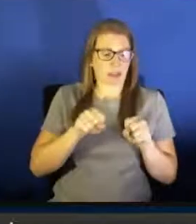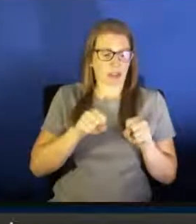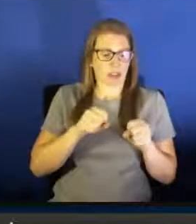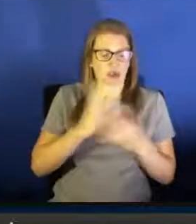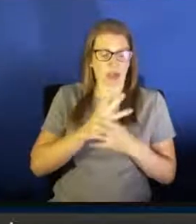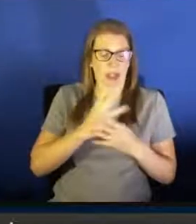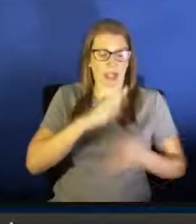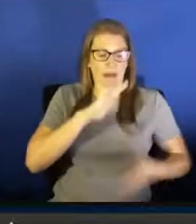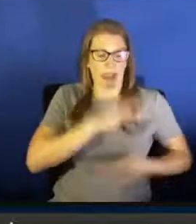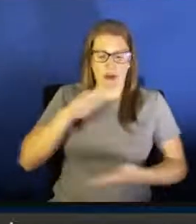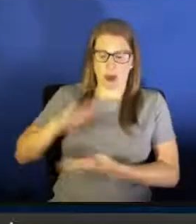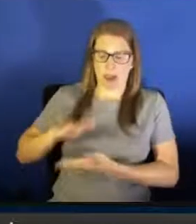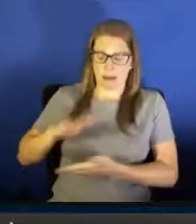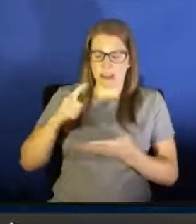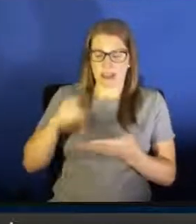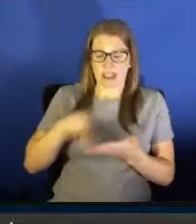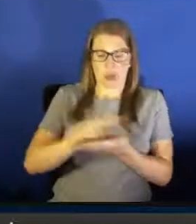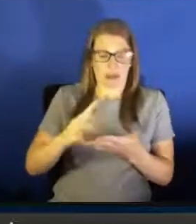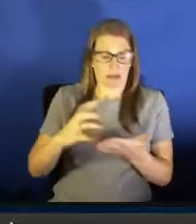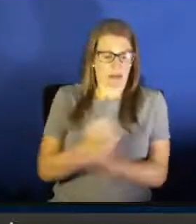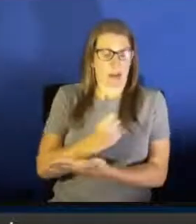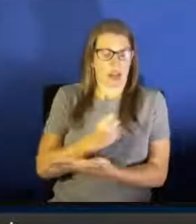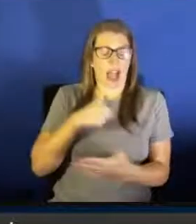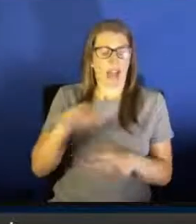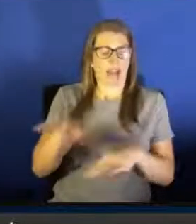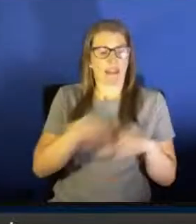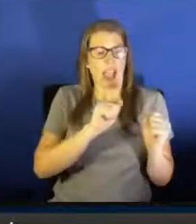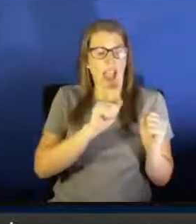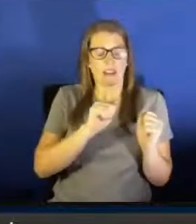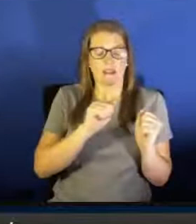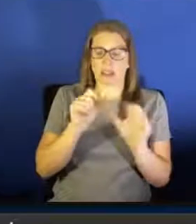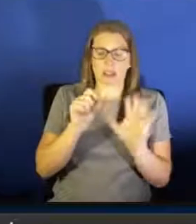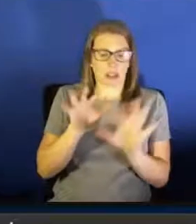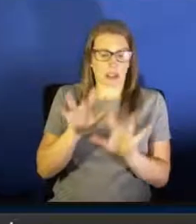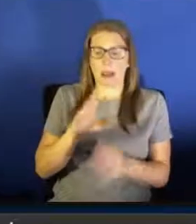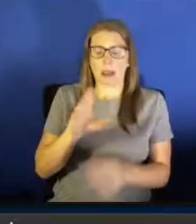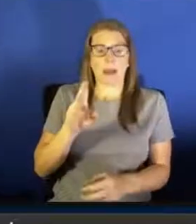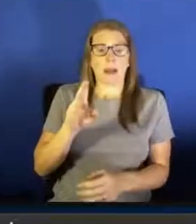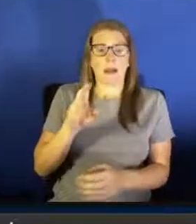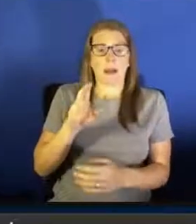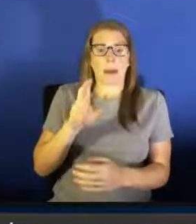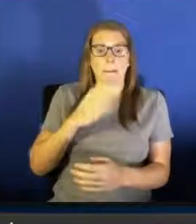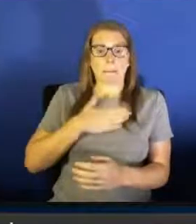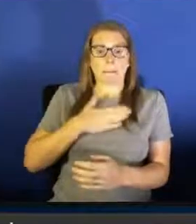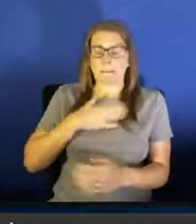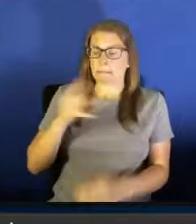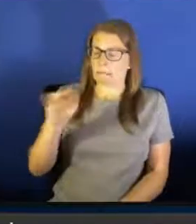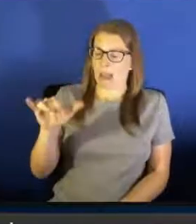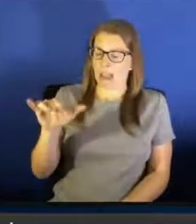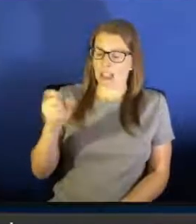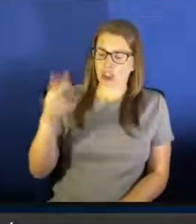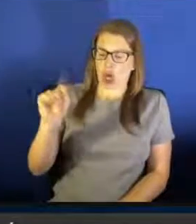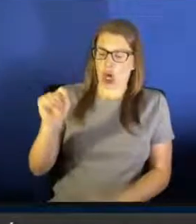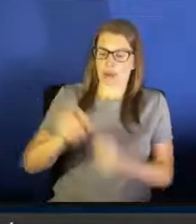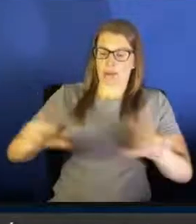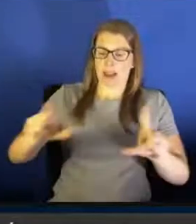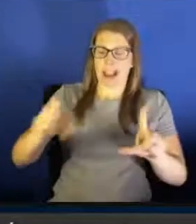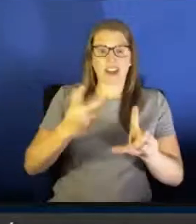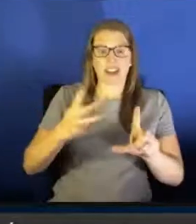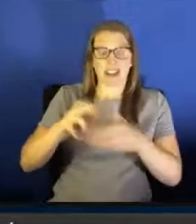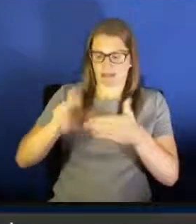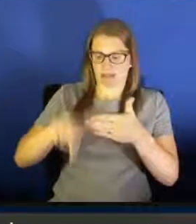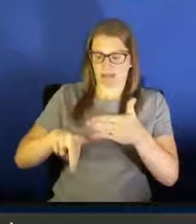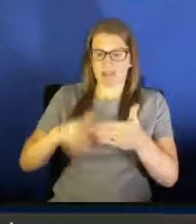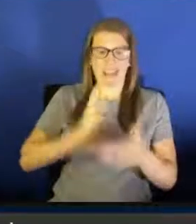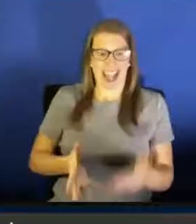yes, okay. And then before you know it, my chart, it was like, everything's okay. And there's just that feeling like you did something good for you and your